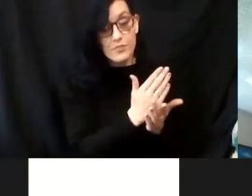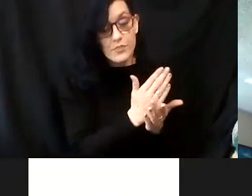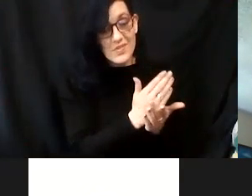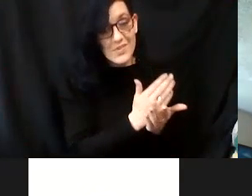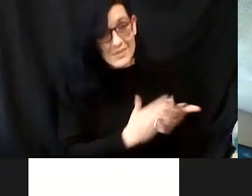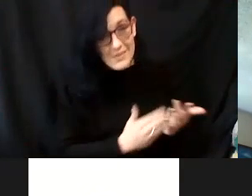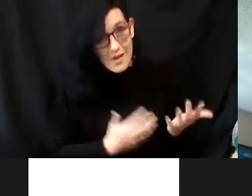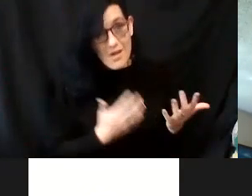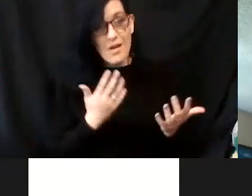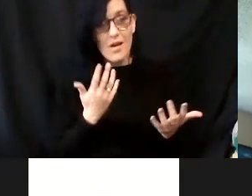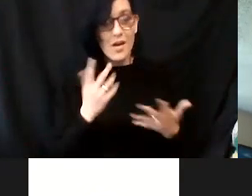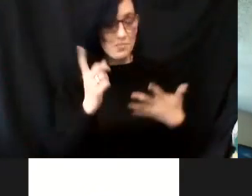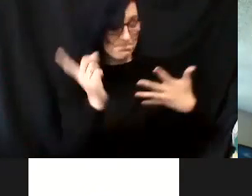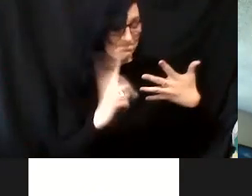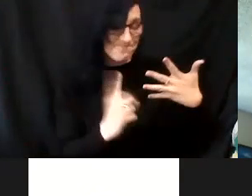relief,